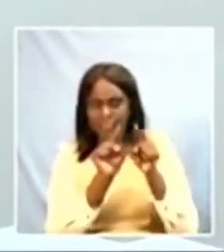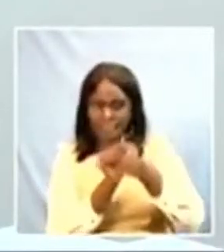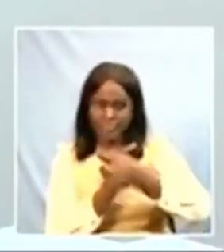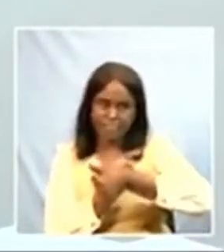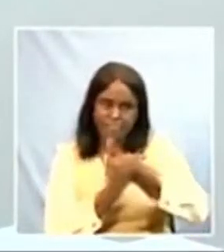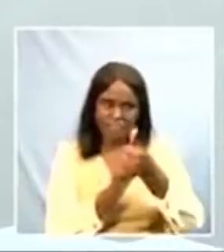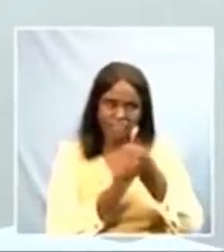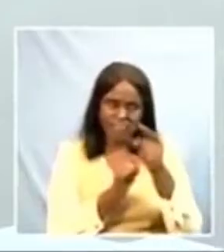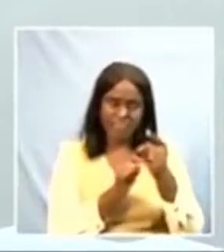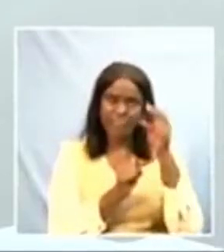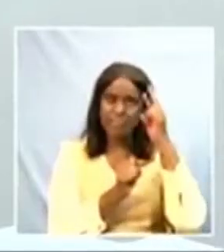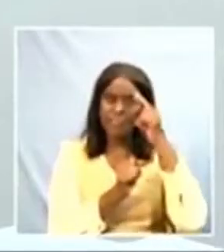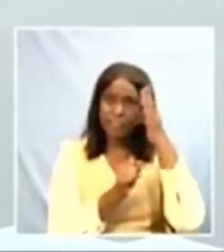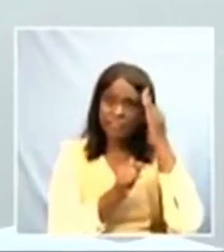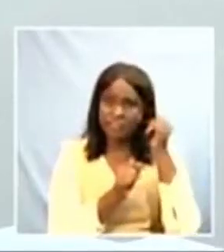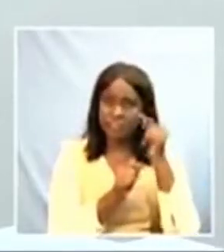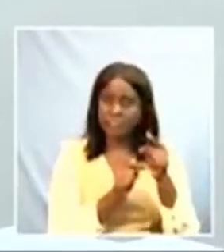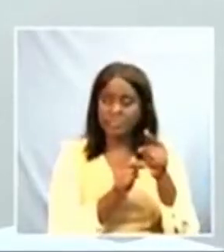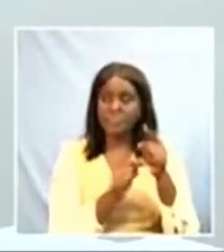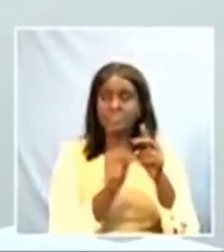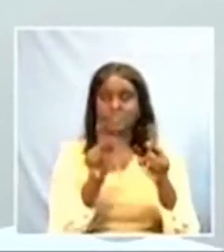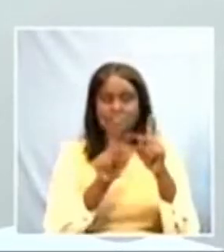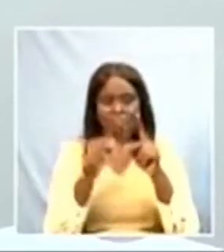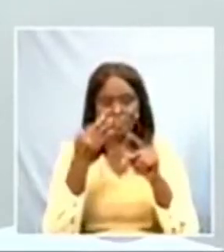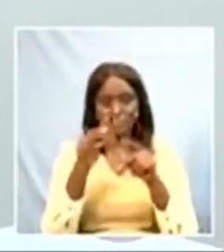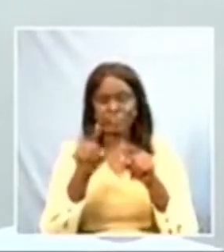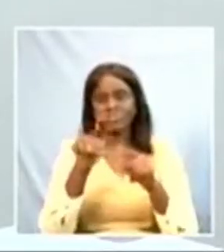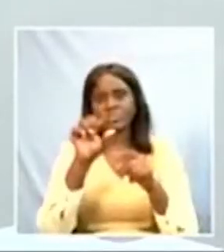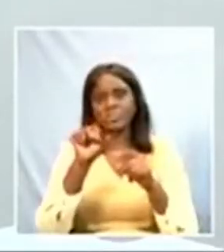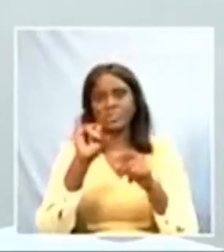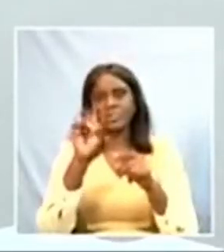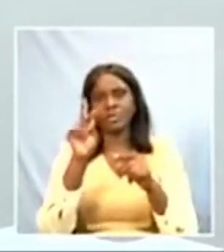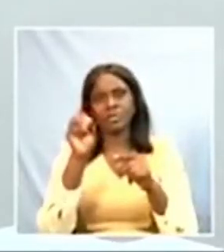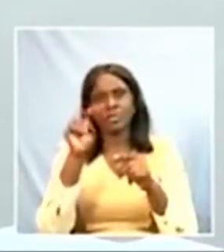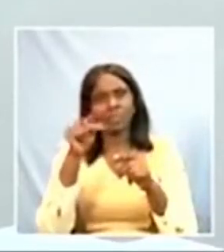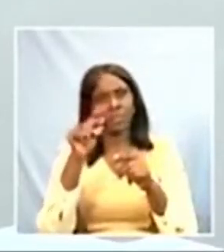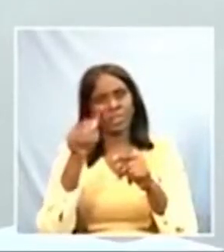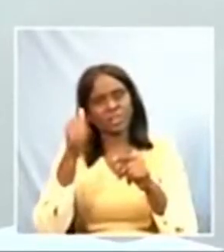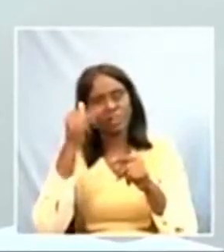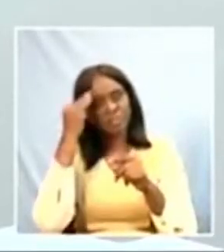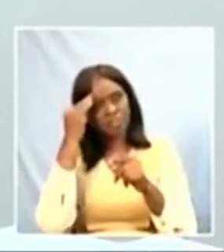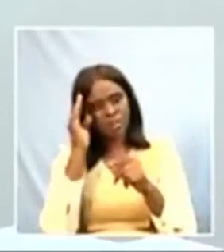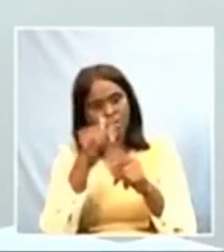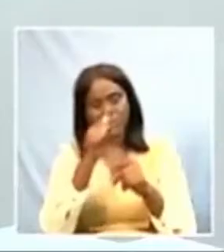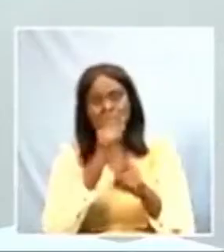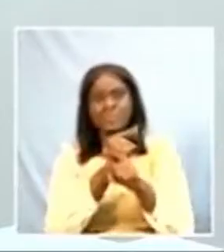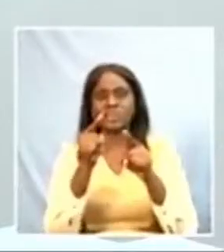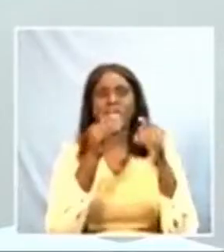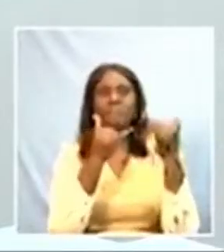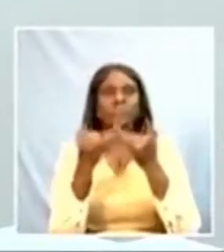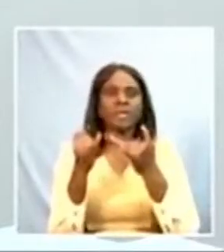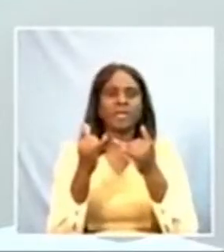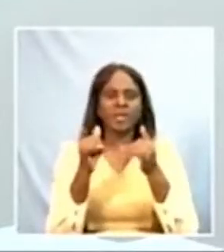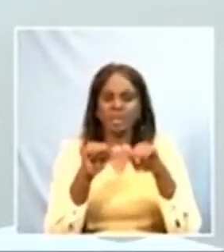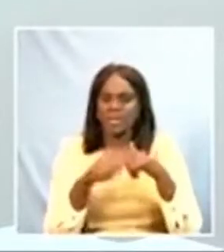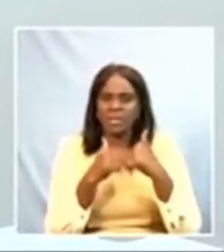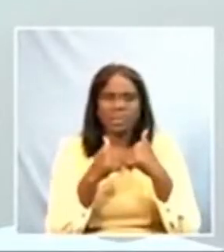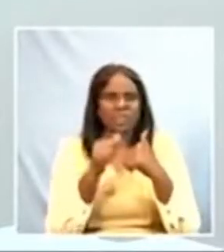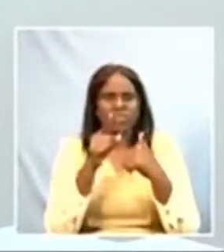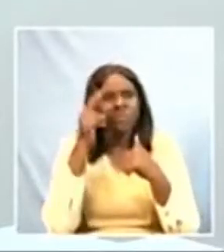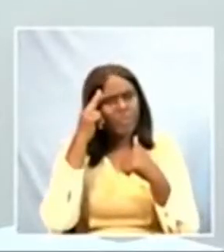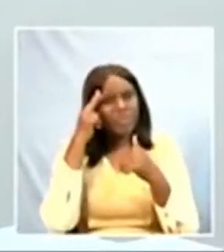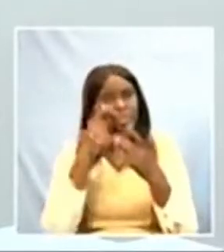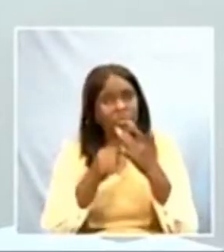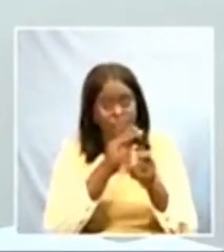are the reasons, so that the people of SIKONGO, the people of Zambia, they know. Because you are just playing around. We are not. You remember